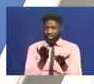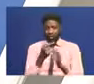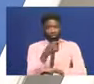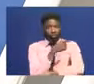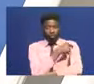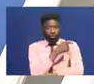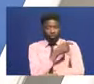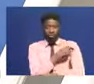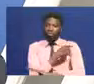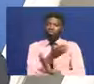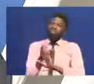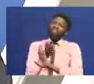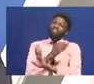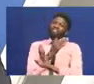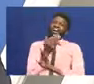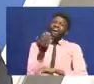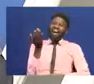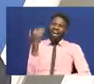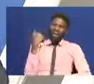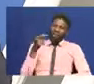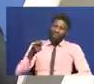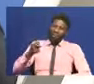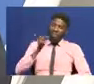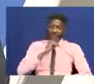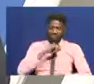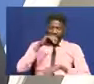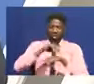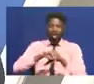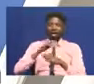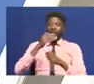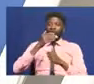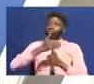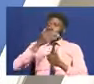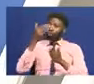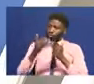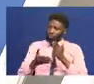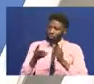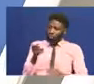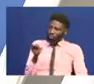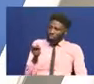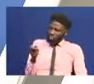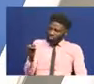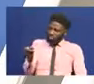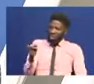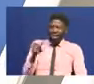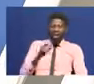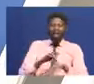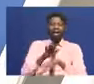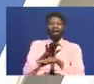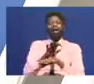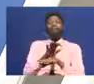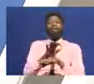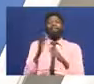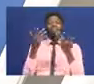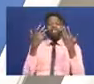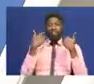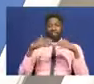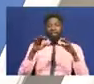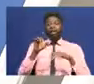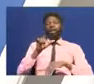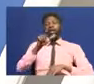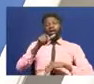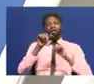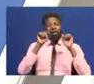shouldn't be that you're paying for the care. So you get insurance, pay for your premium in advance, and then access service without